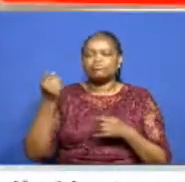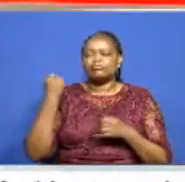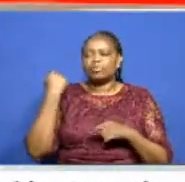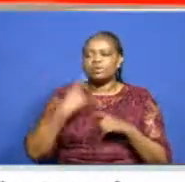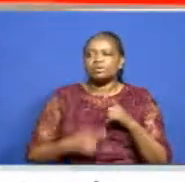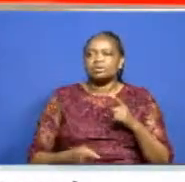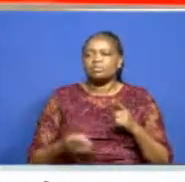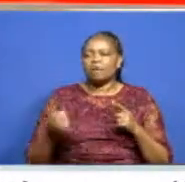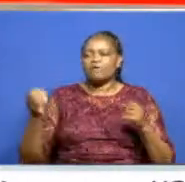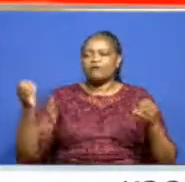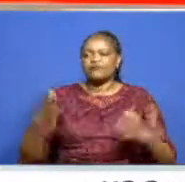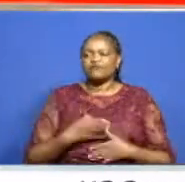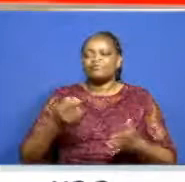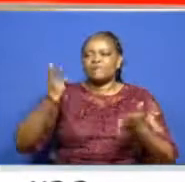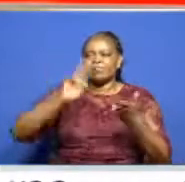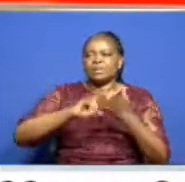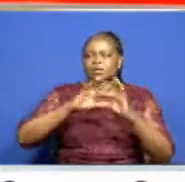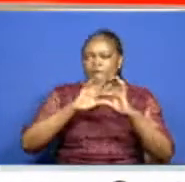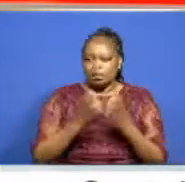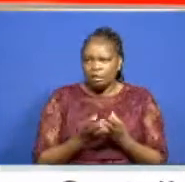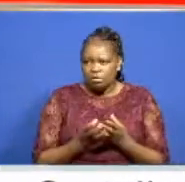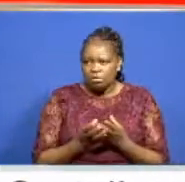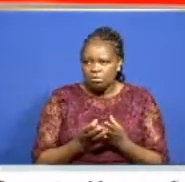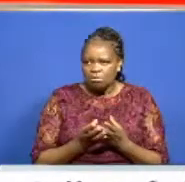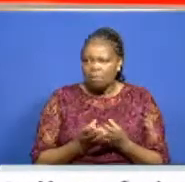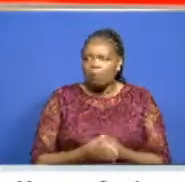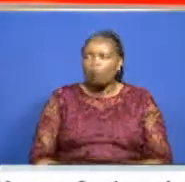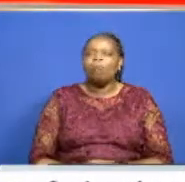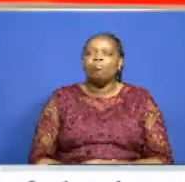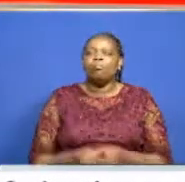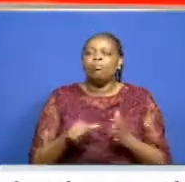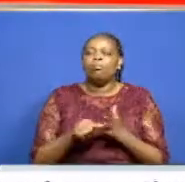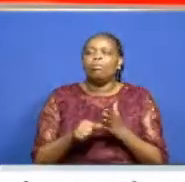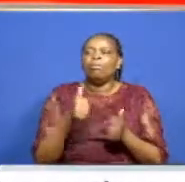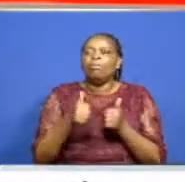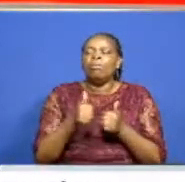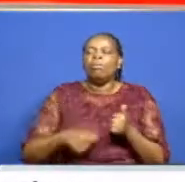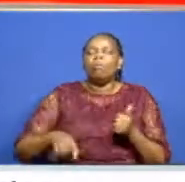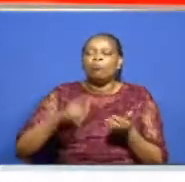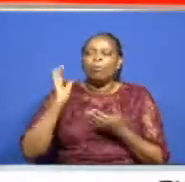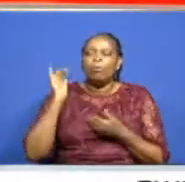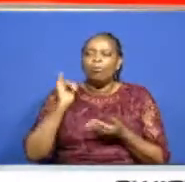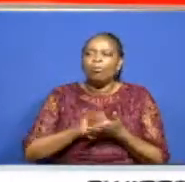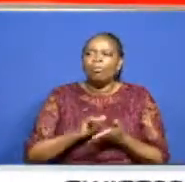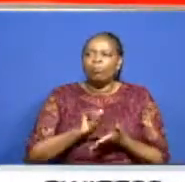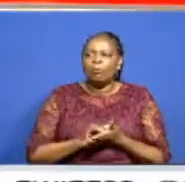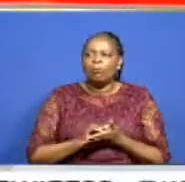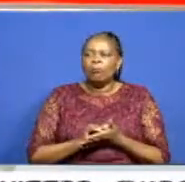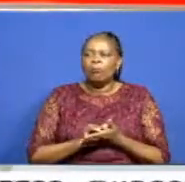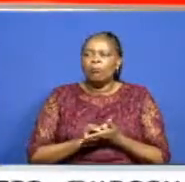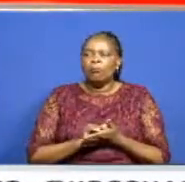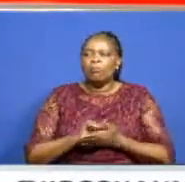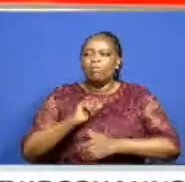you mentioned in your introduction. What is going to happen is that we expect the entire